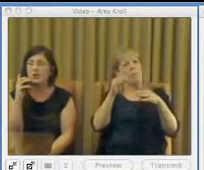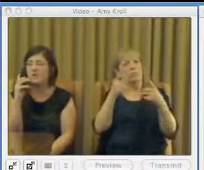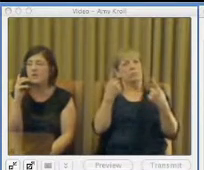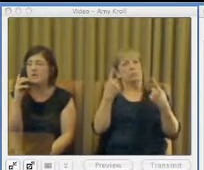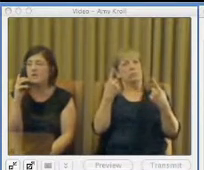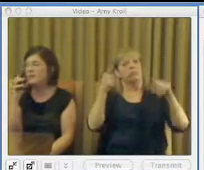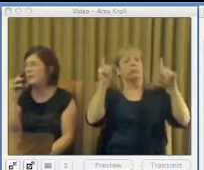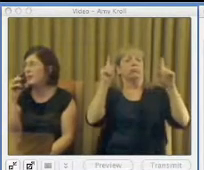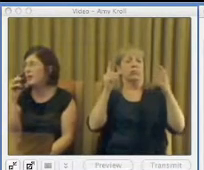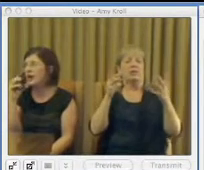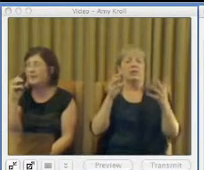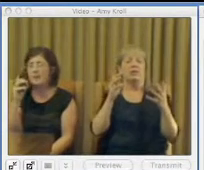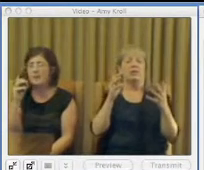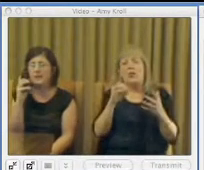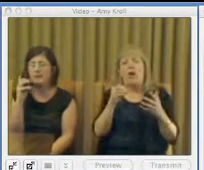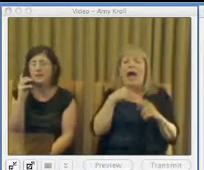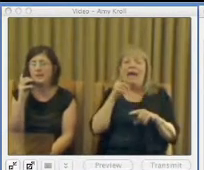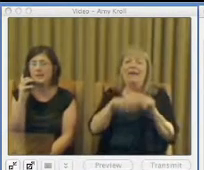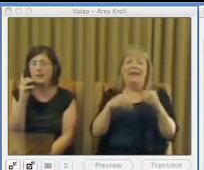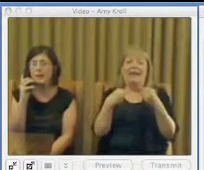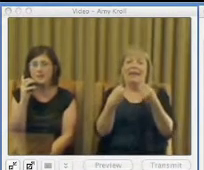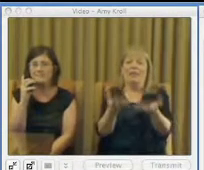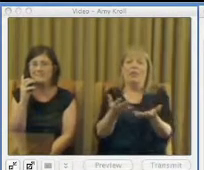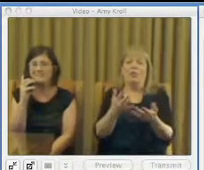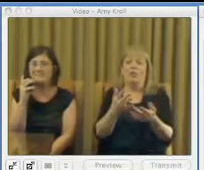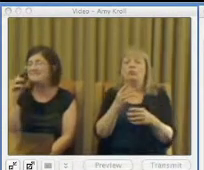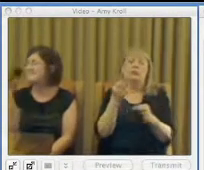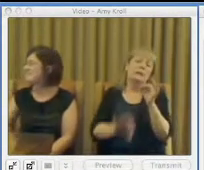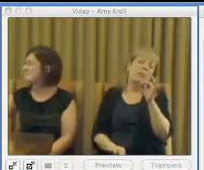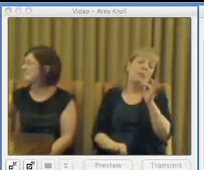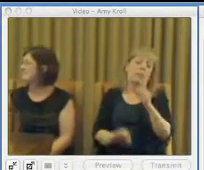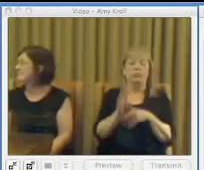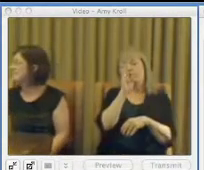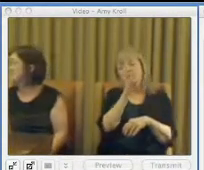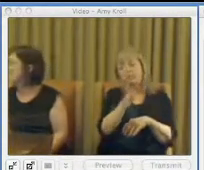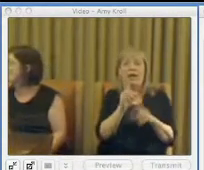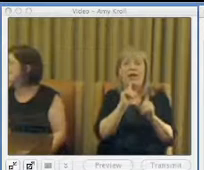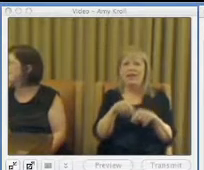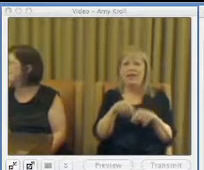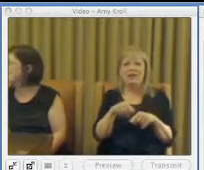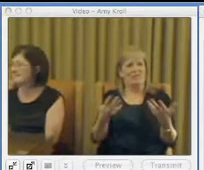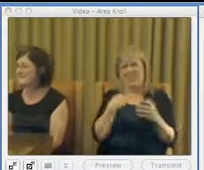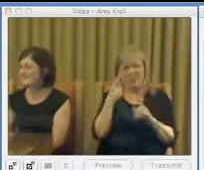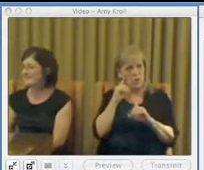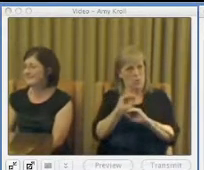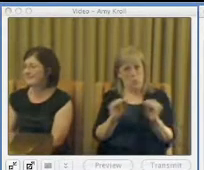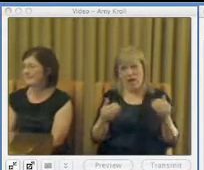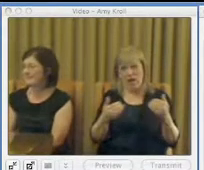that interaction. So I'm sorry it's not a very straightforward answer, but I don't think there is one.